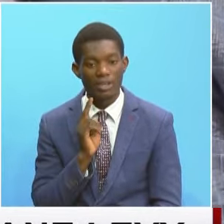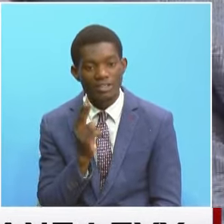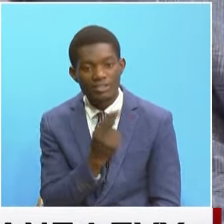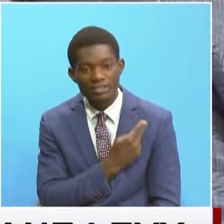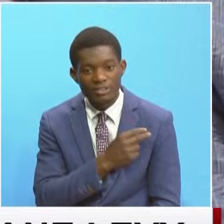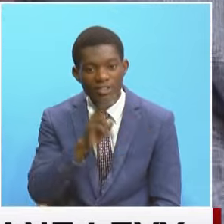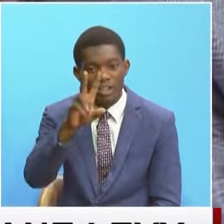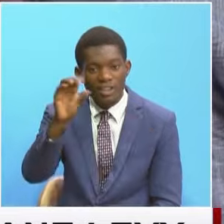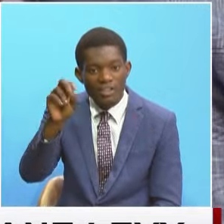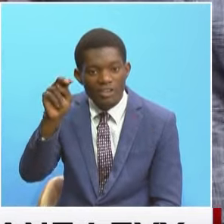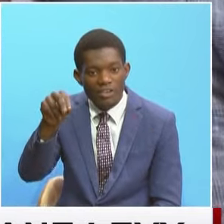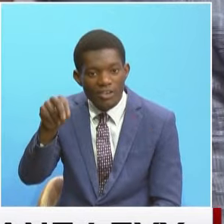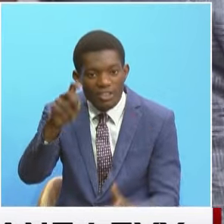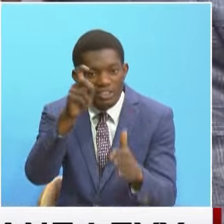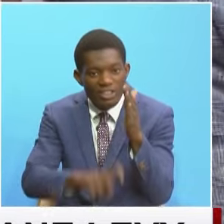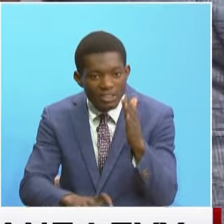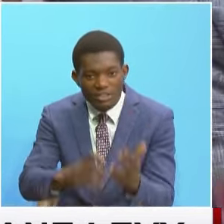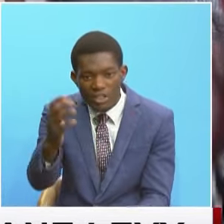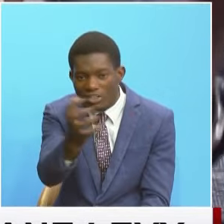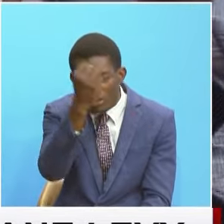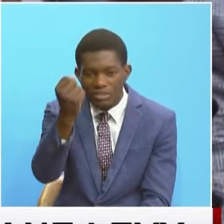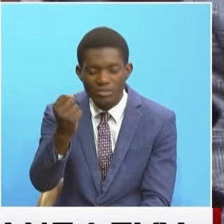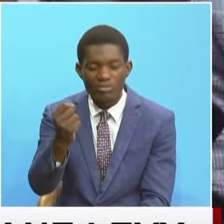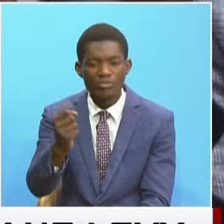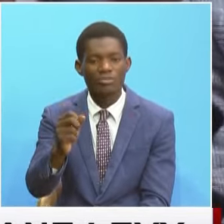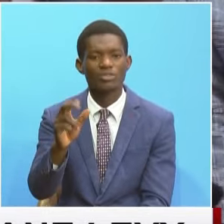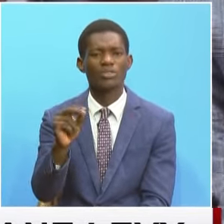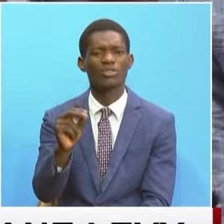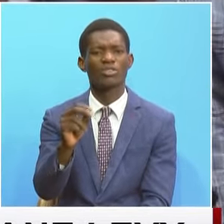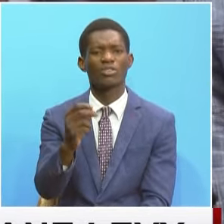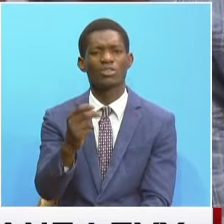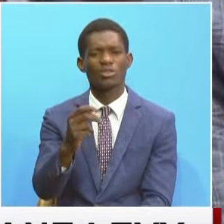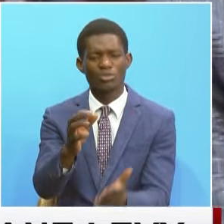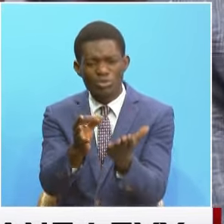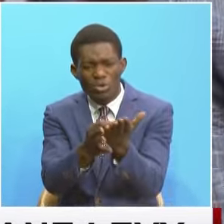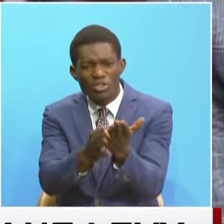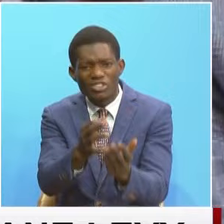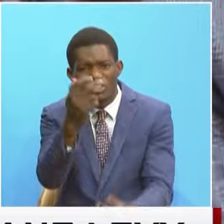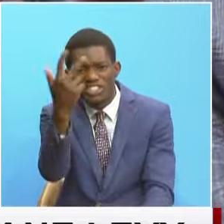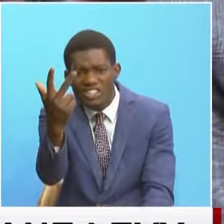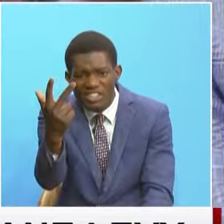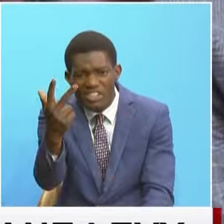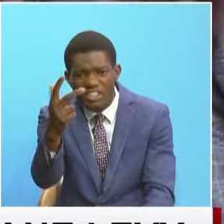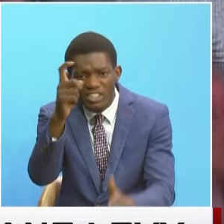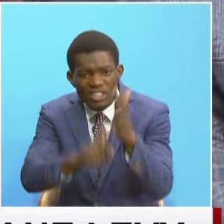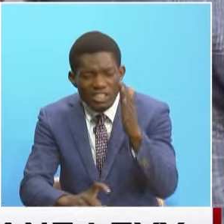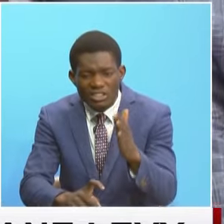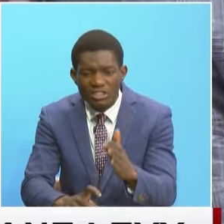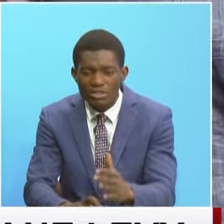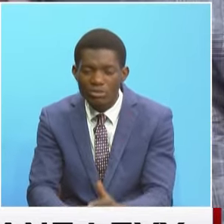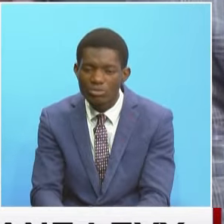way. 13 way. Like those three coins, a 10 way, 10 way, and another 10 way.